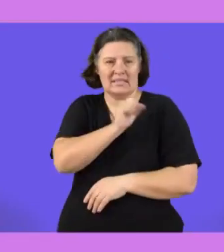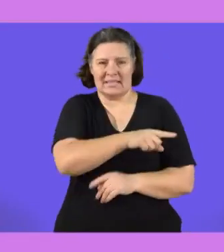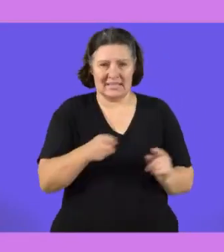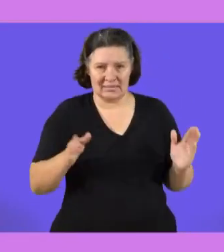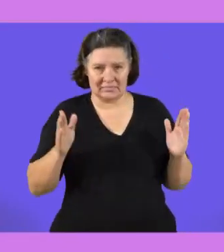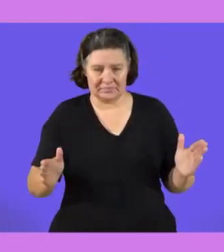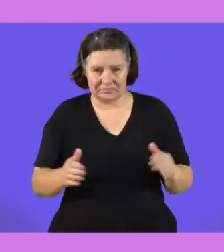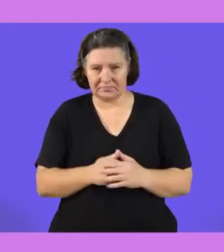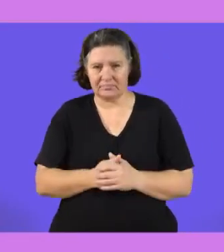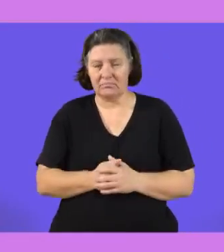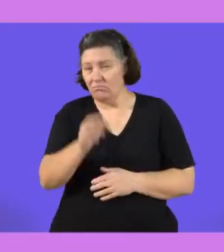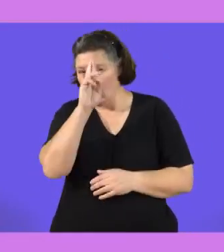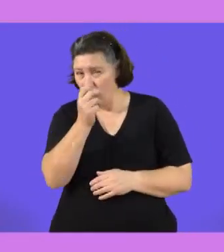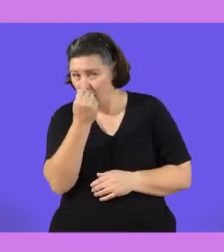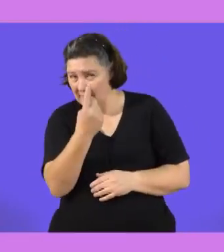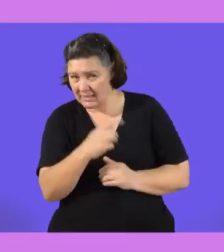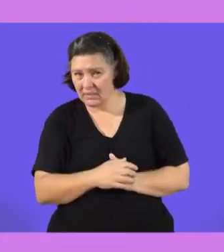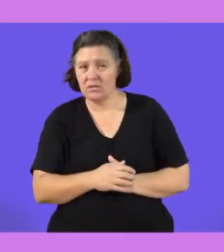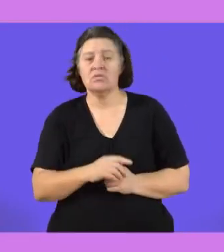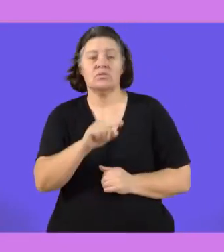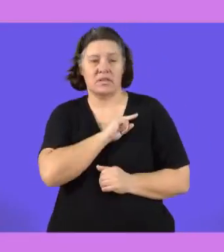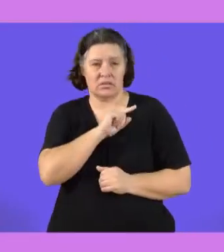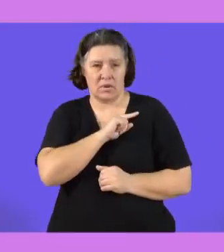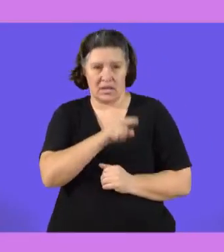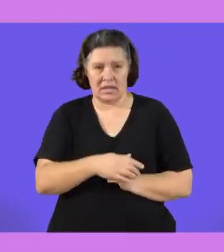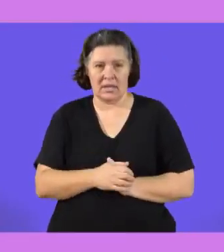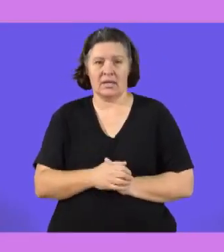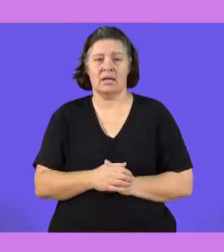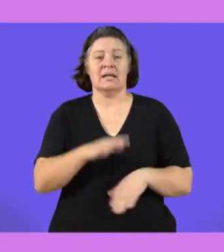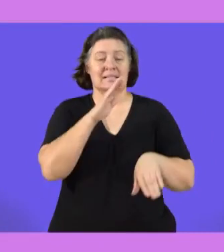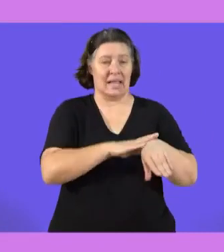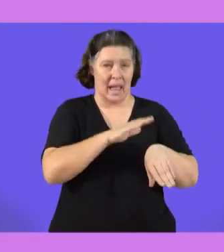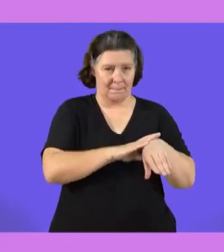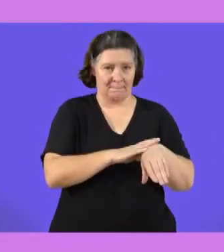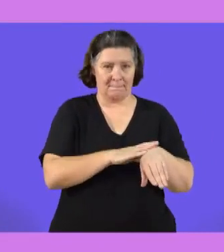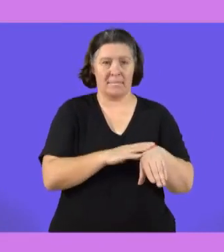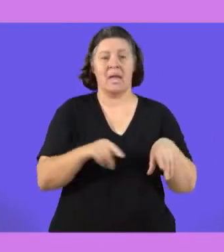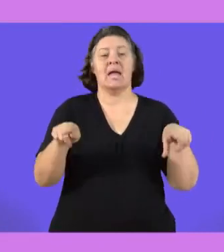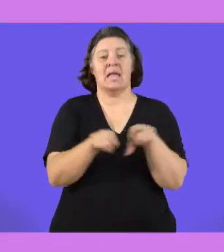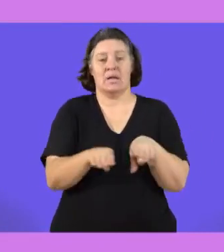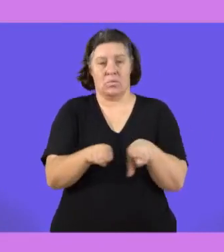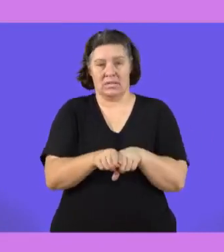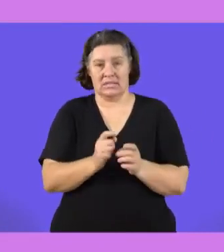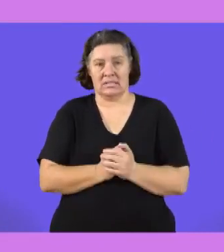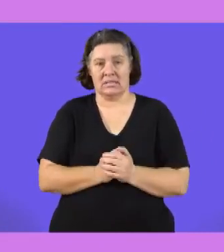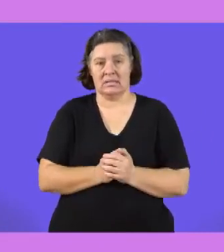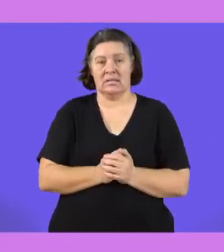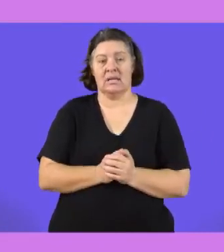to be the subject of this formula. I hope that makes sense. So therefore I'm going to say time